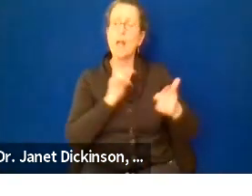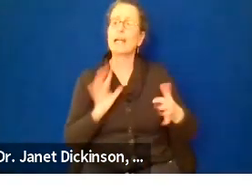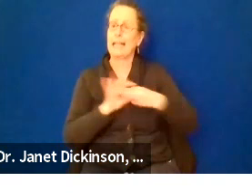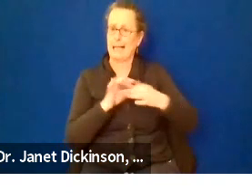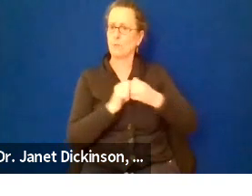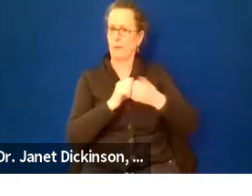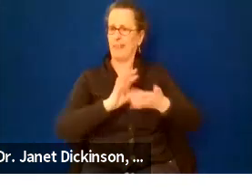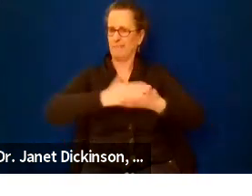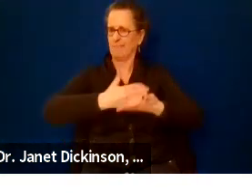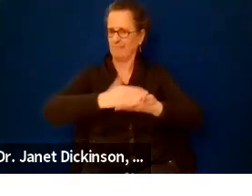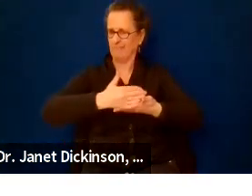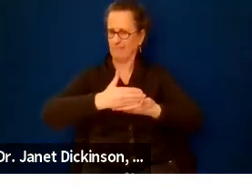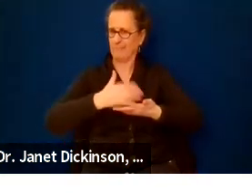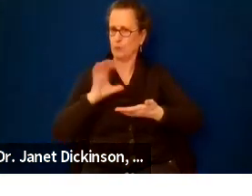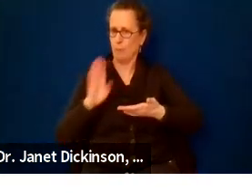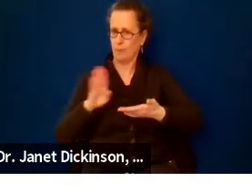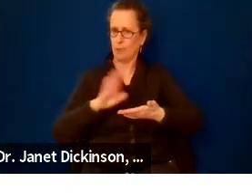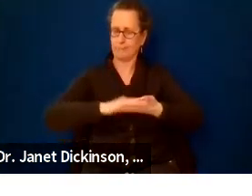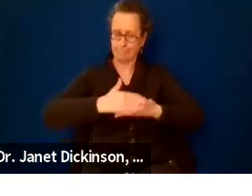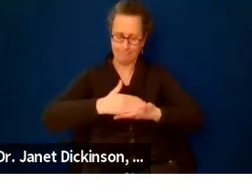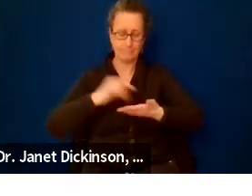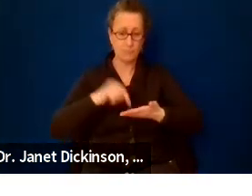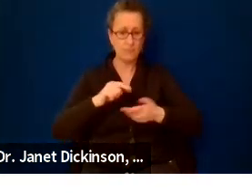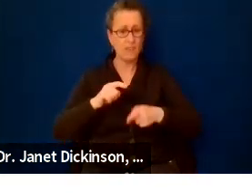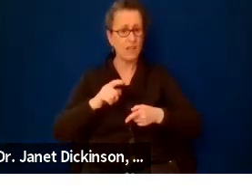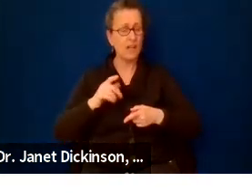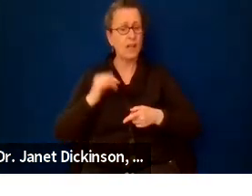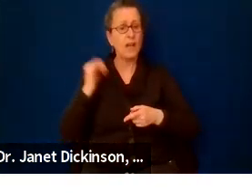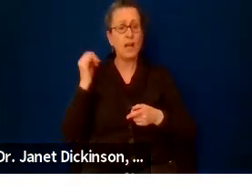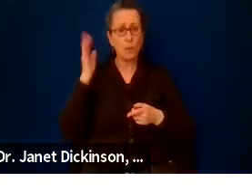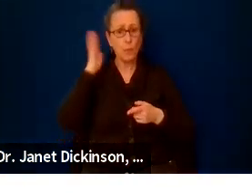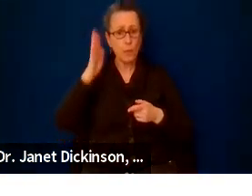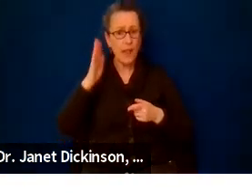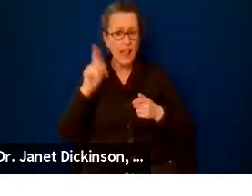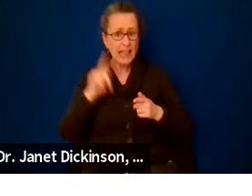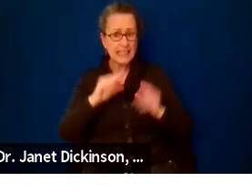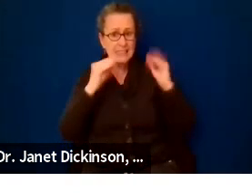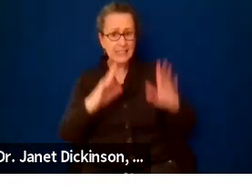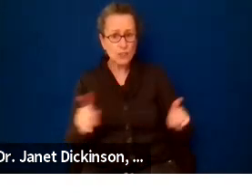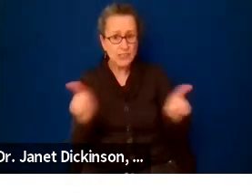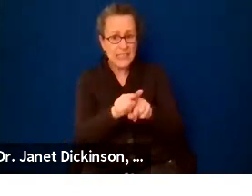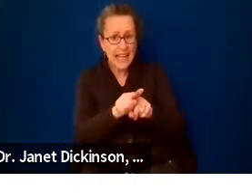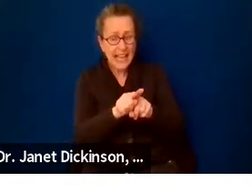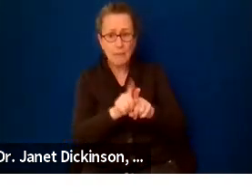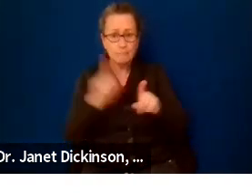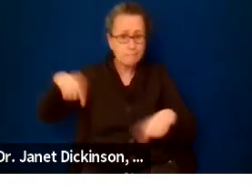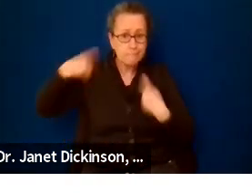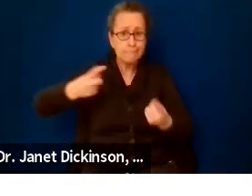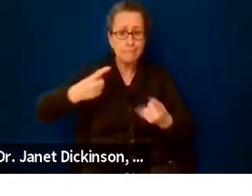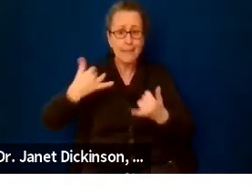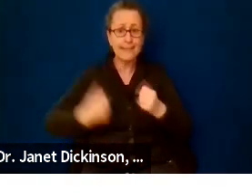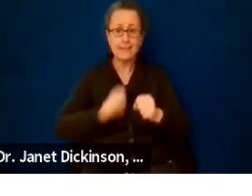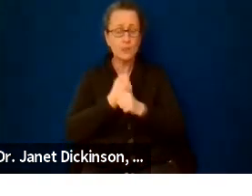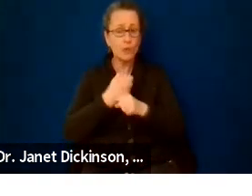yet. And the reason why we don't know it is you're going to be getting a follow-up survey in later on this